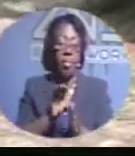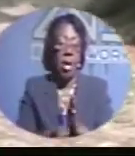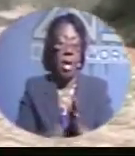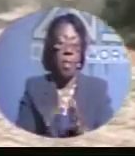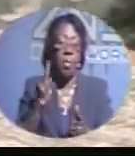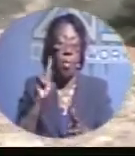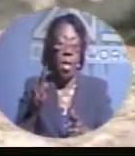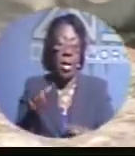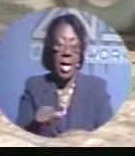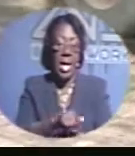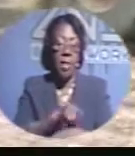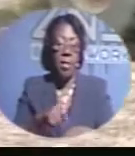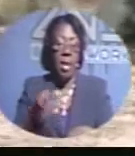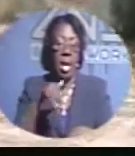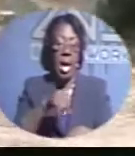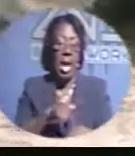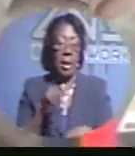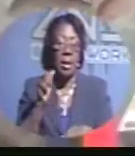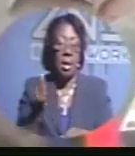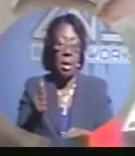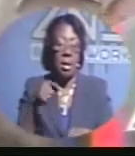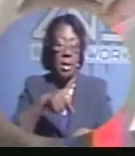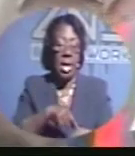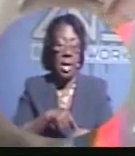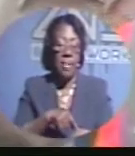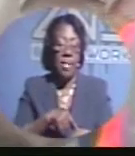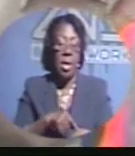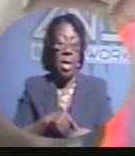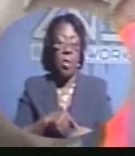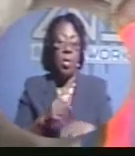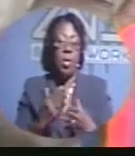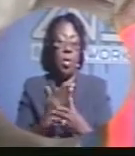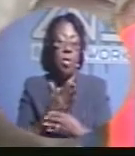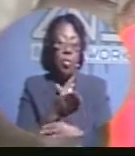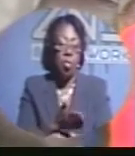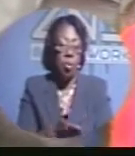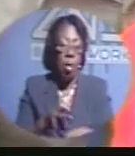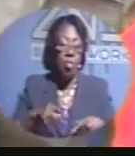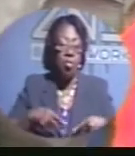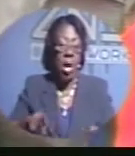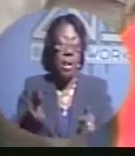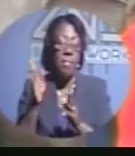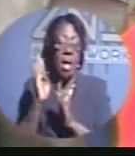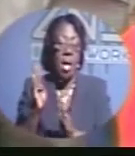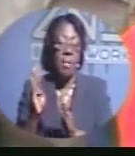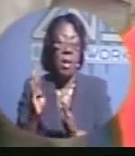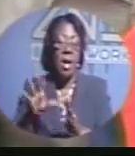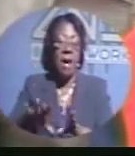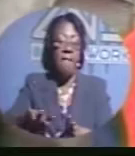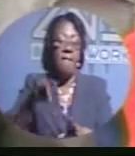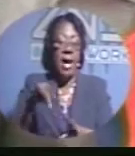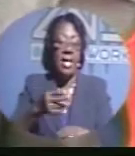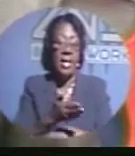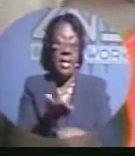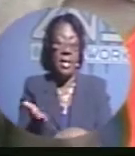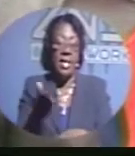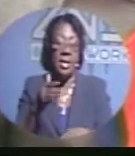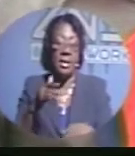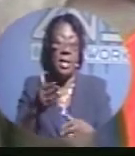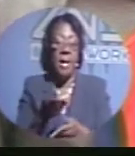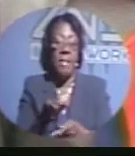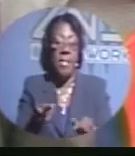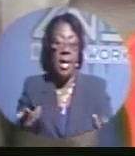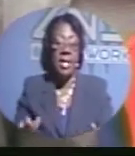We intend to go throughout the length and breadth of Grand Bahama, finding these places that are not